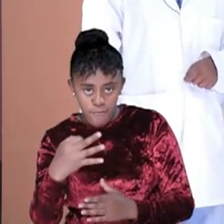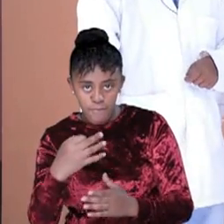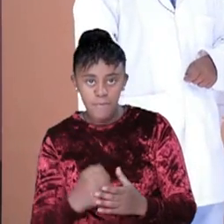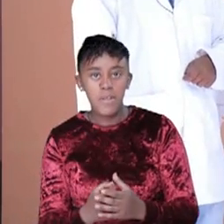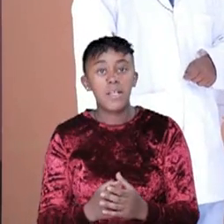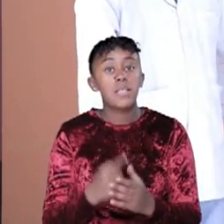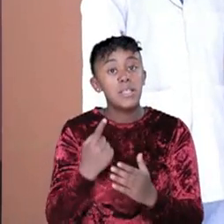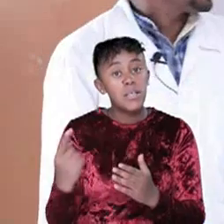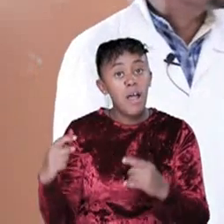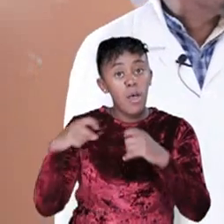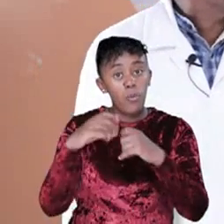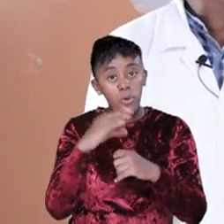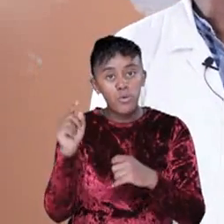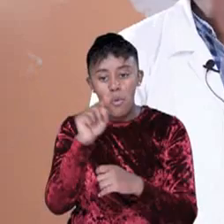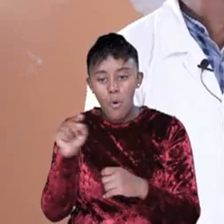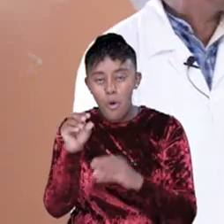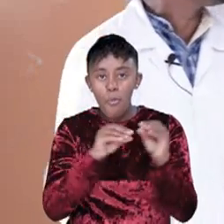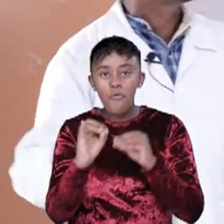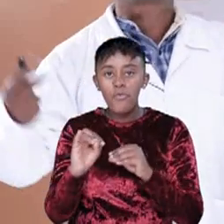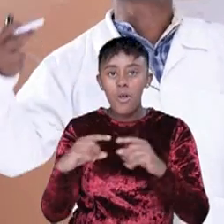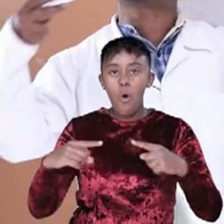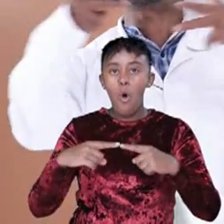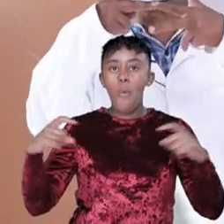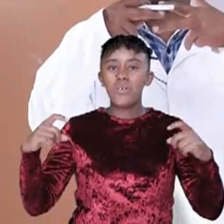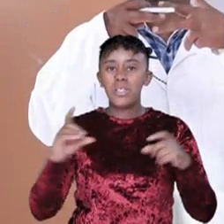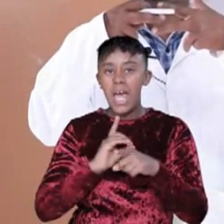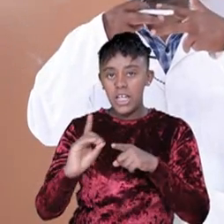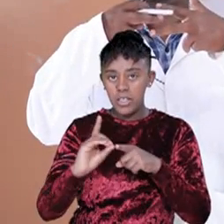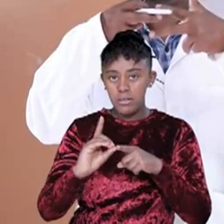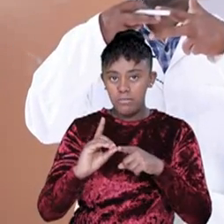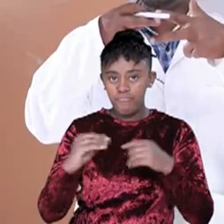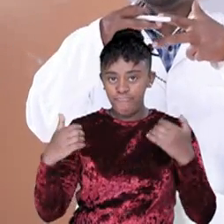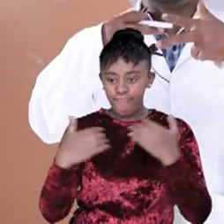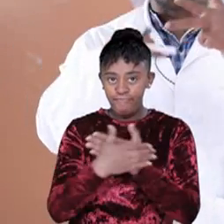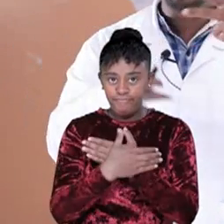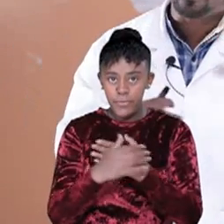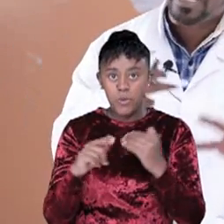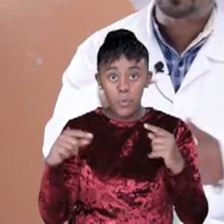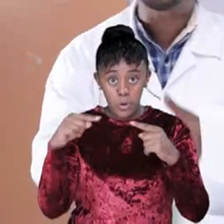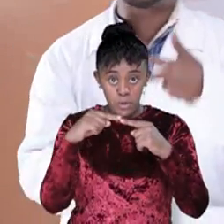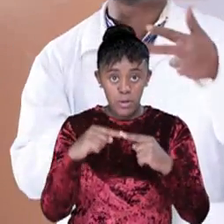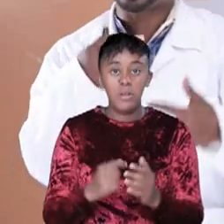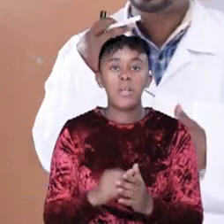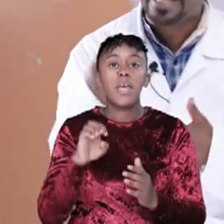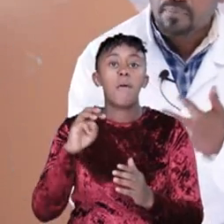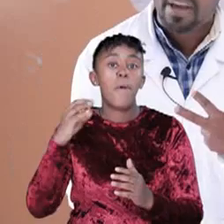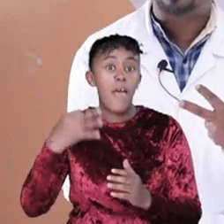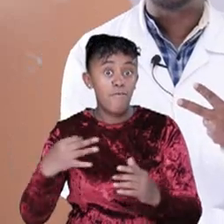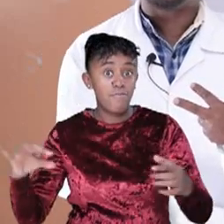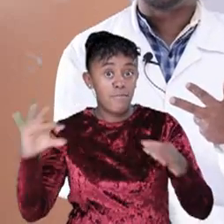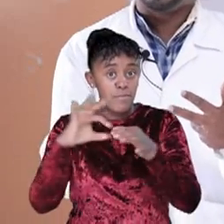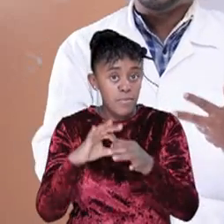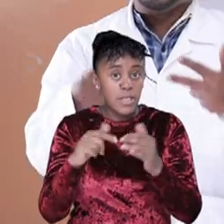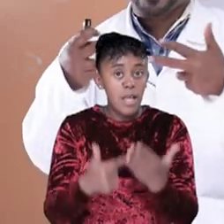EMF, the electron and the holes moving in opposite direction. When we connect to the applied